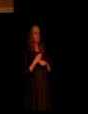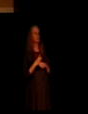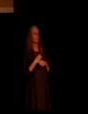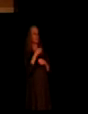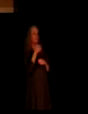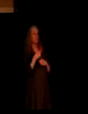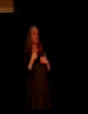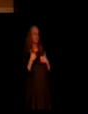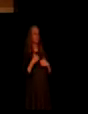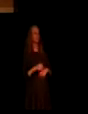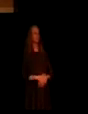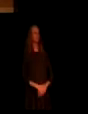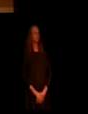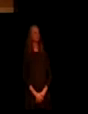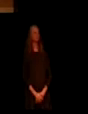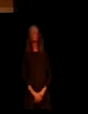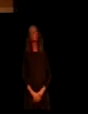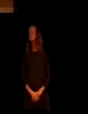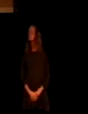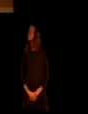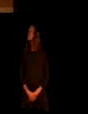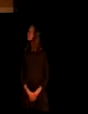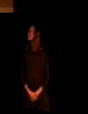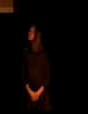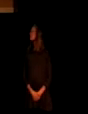much confidence in them.